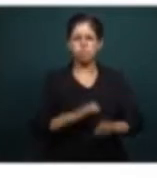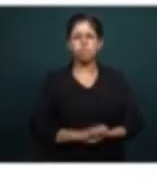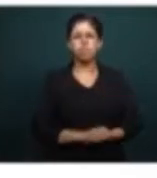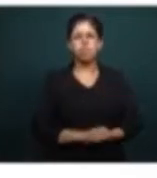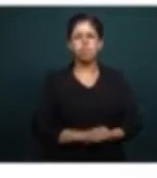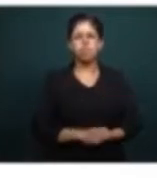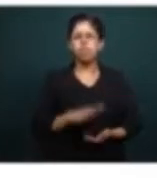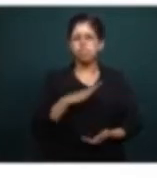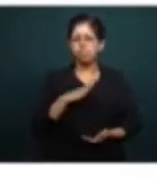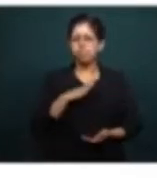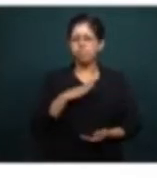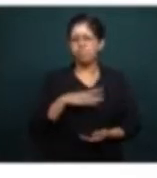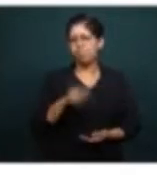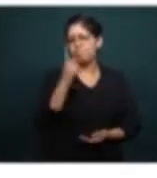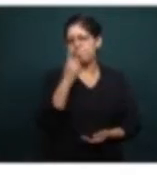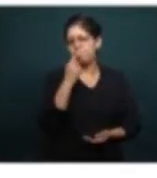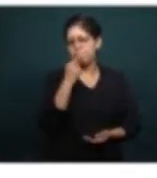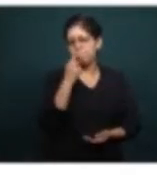the